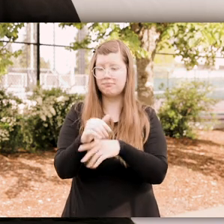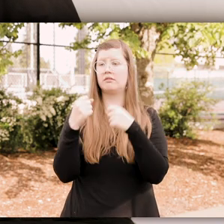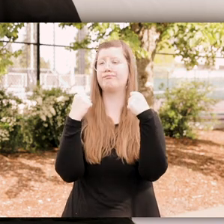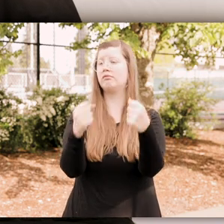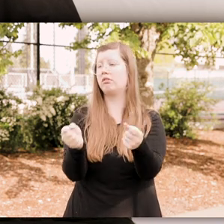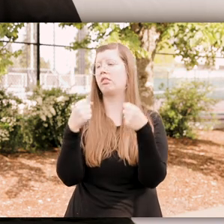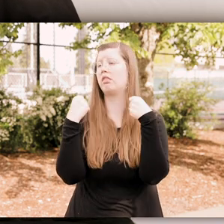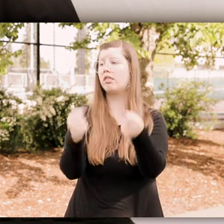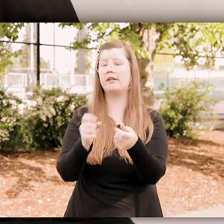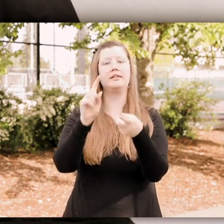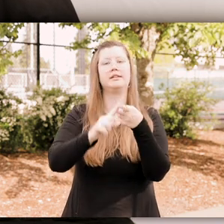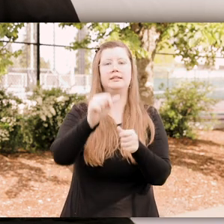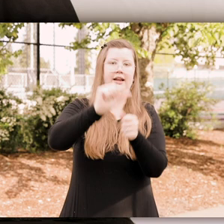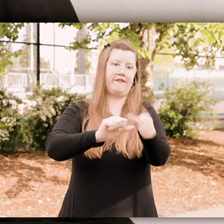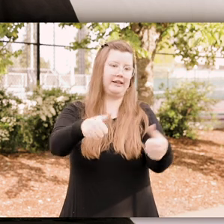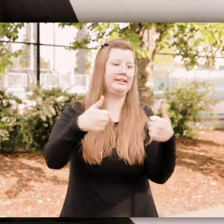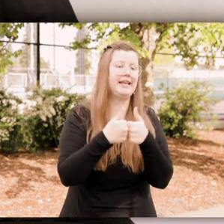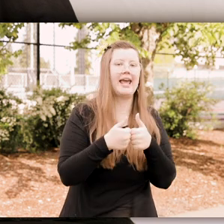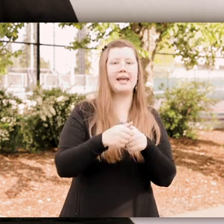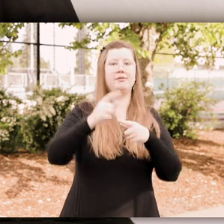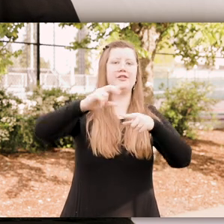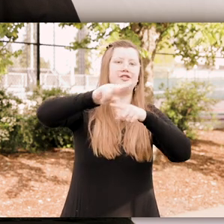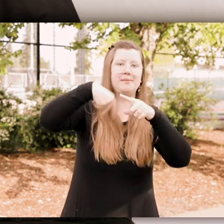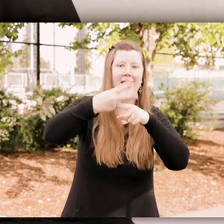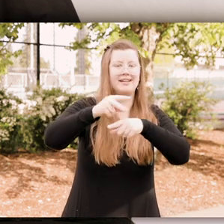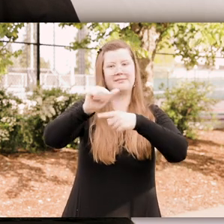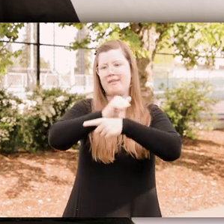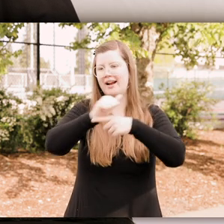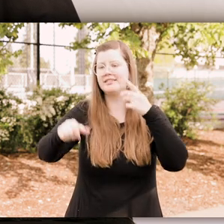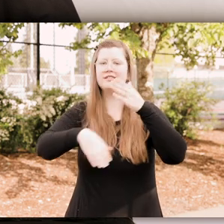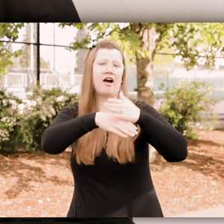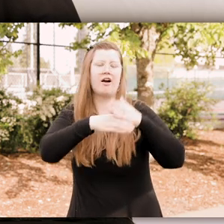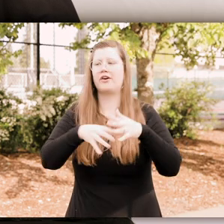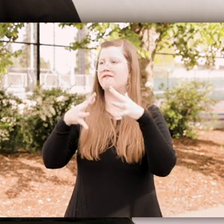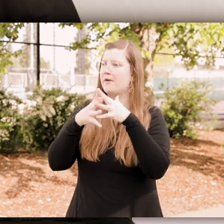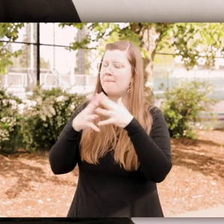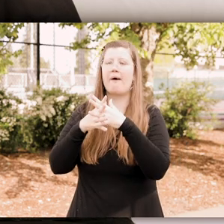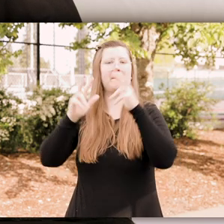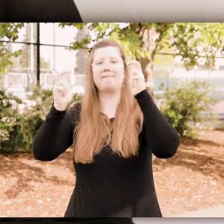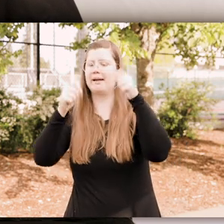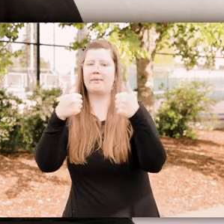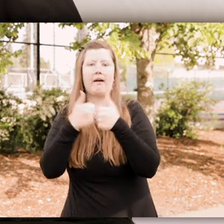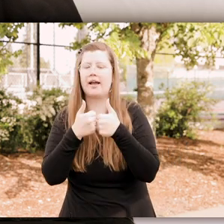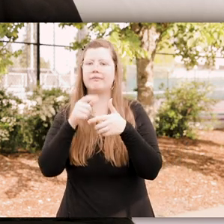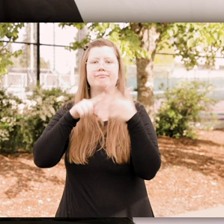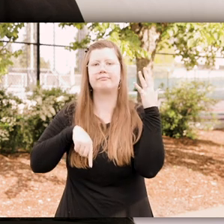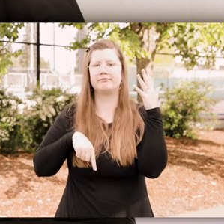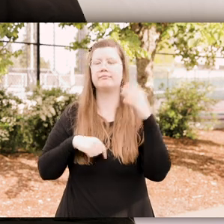practice, soccer, football, or basketball game. When you brought home your first boyfriend or girlfriend,